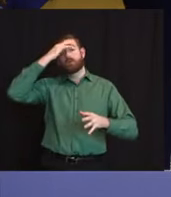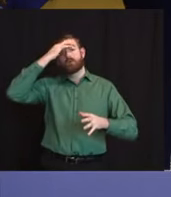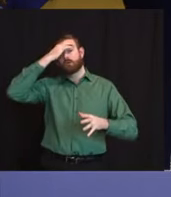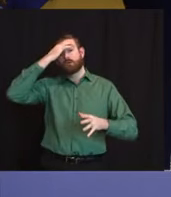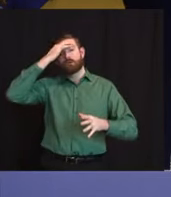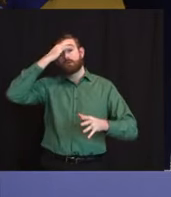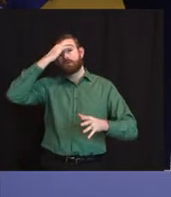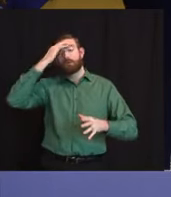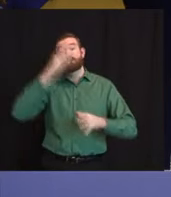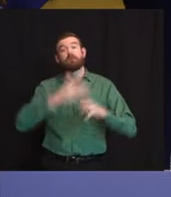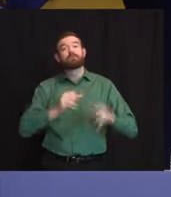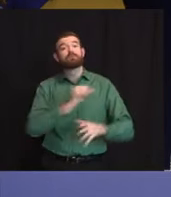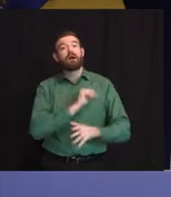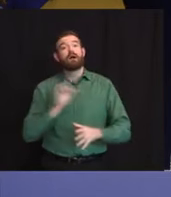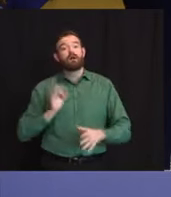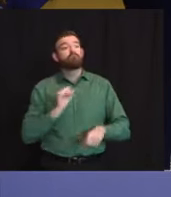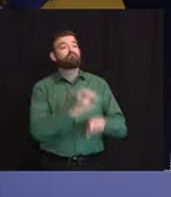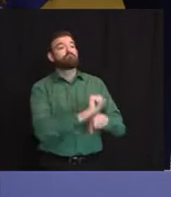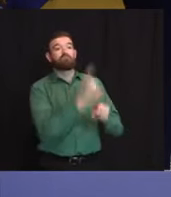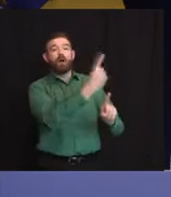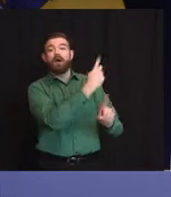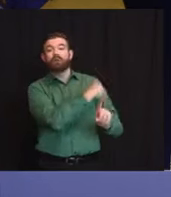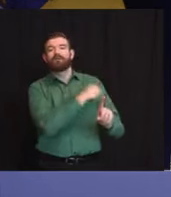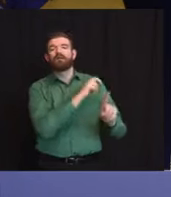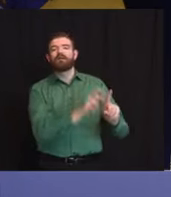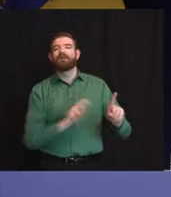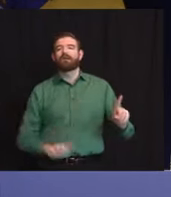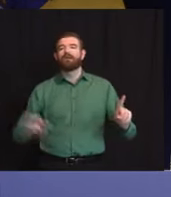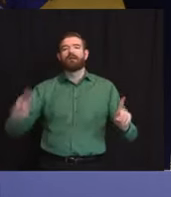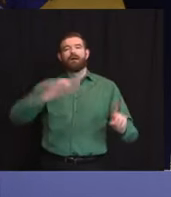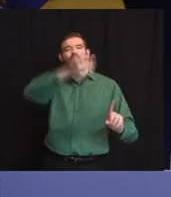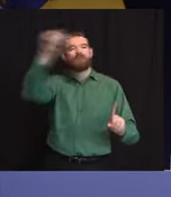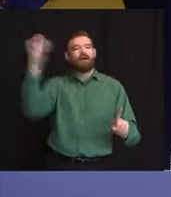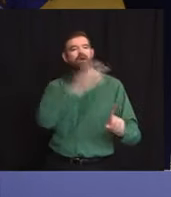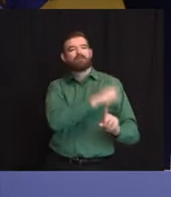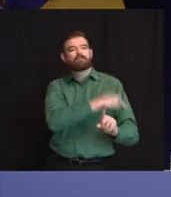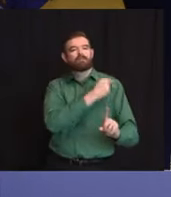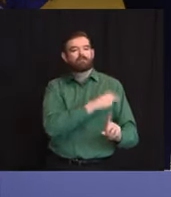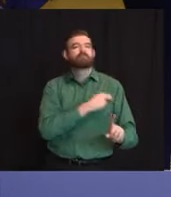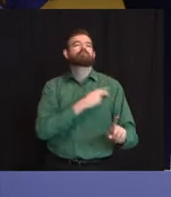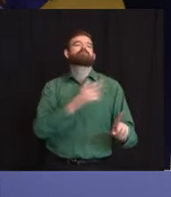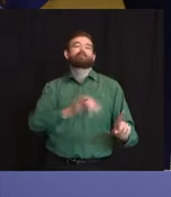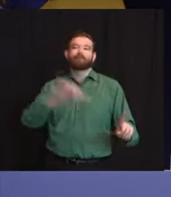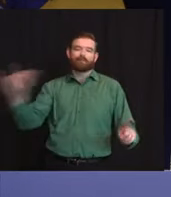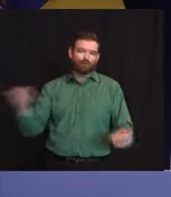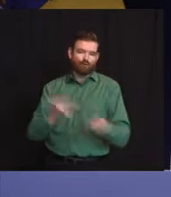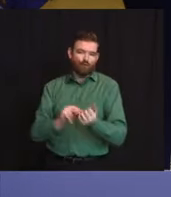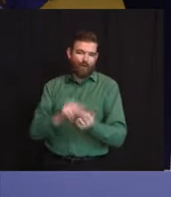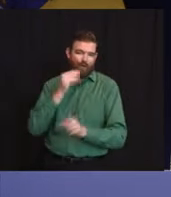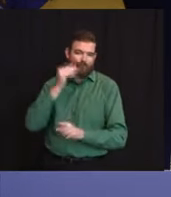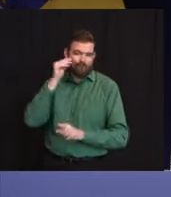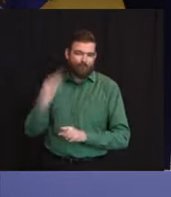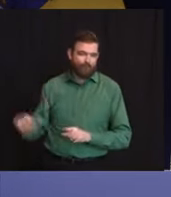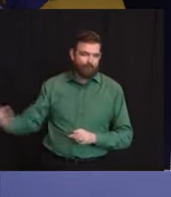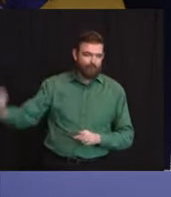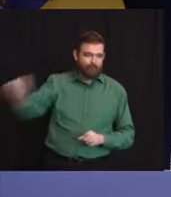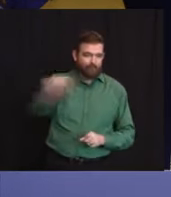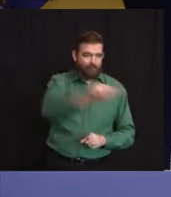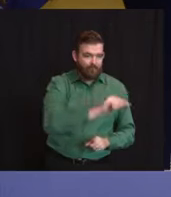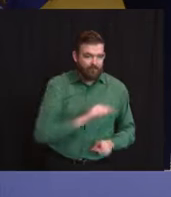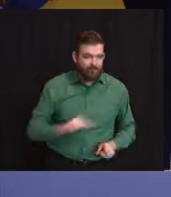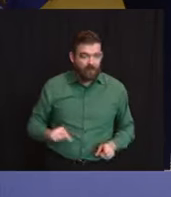phenomena as we've seen in the nursing homes. However, we have not done wide-scale testing